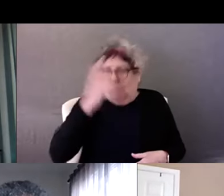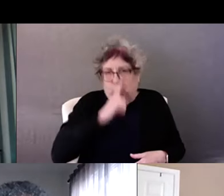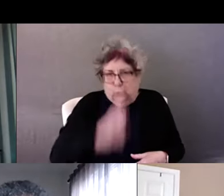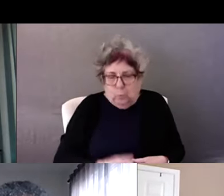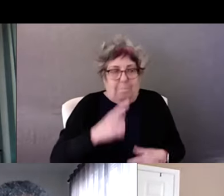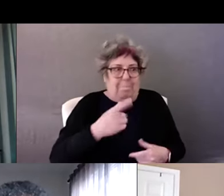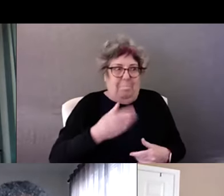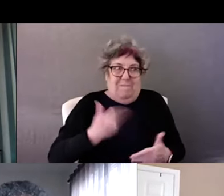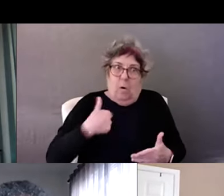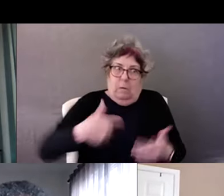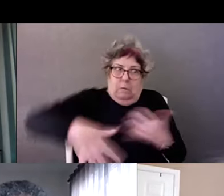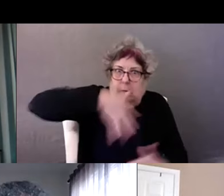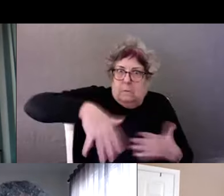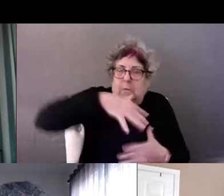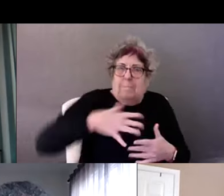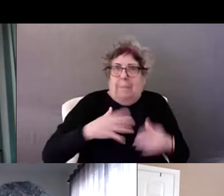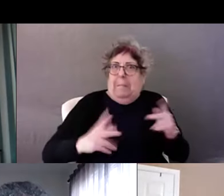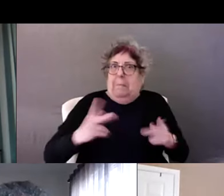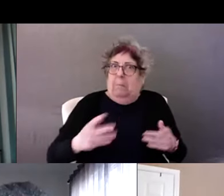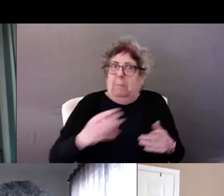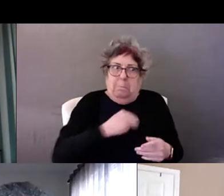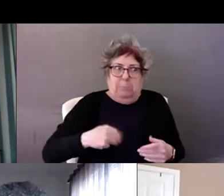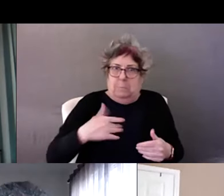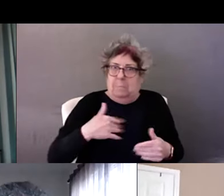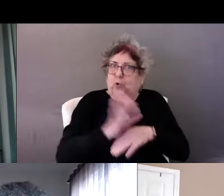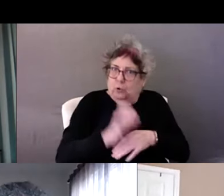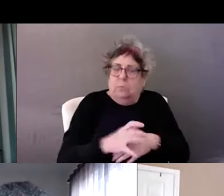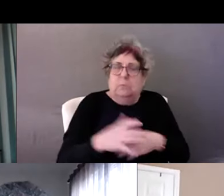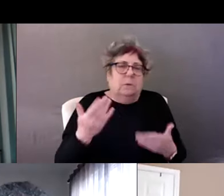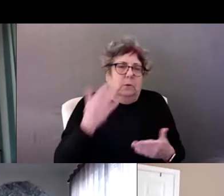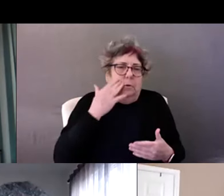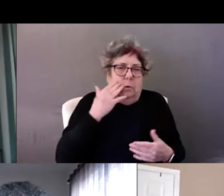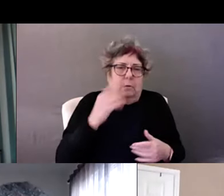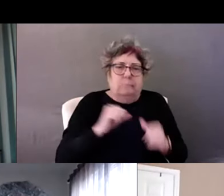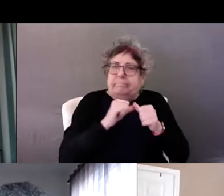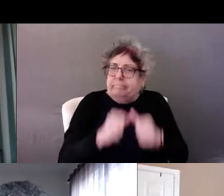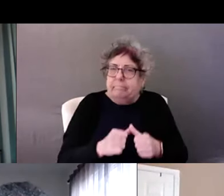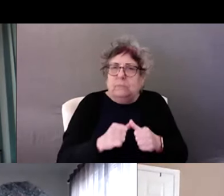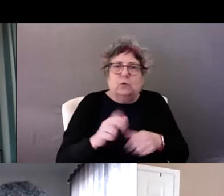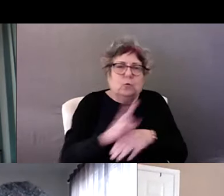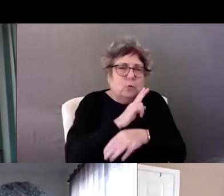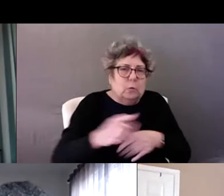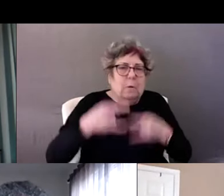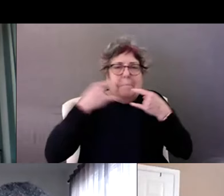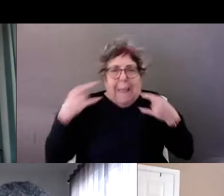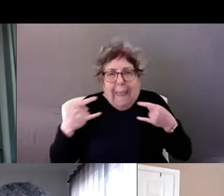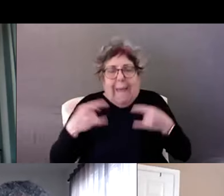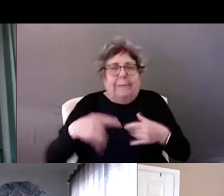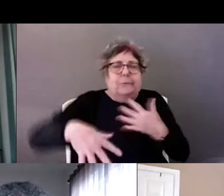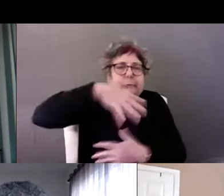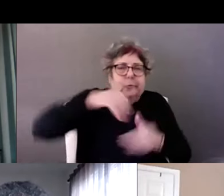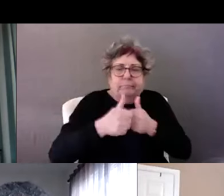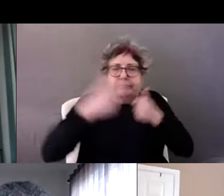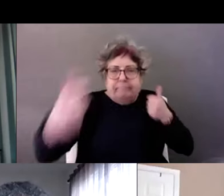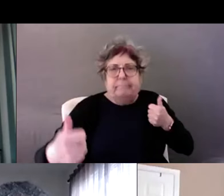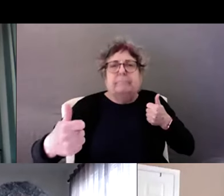membership, that they're gonna be okay. And of course we always have worn mask and social distance, but I got this, like doing